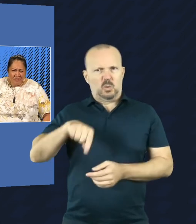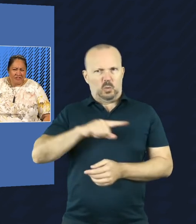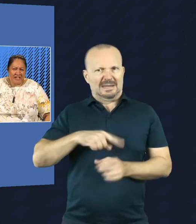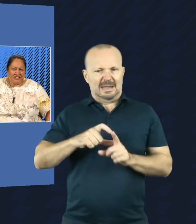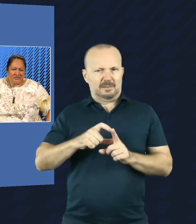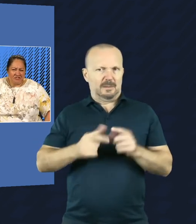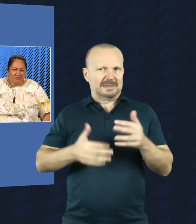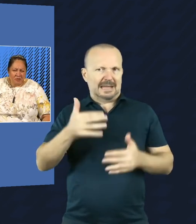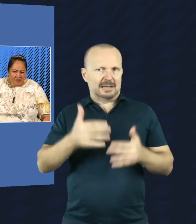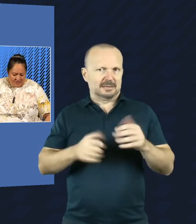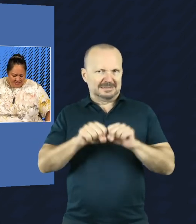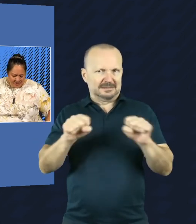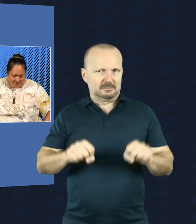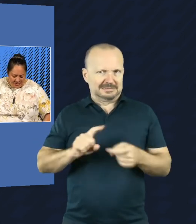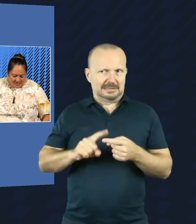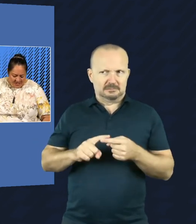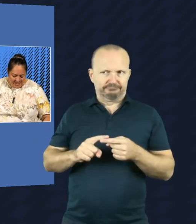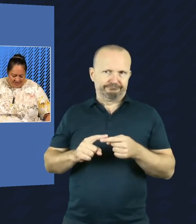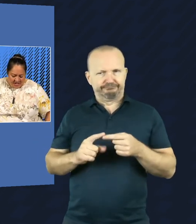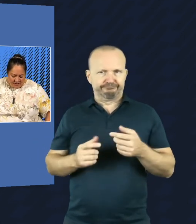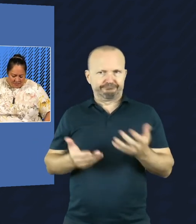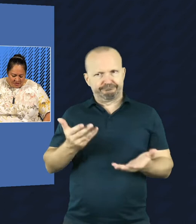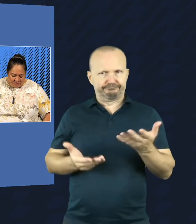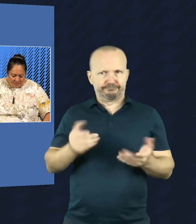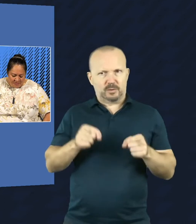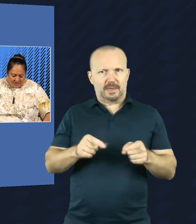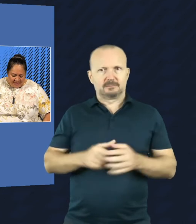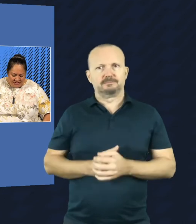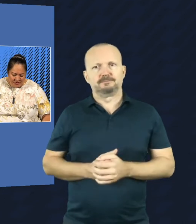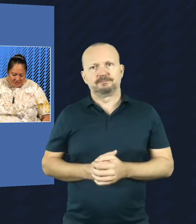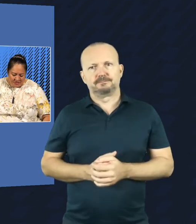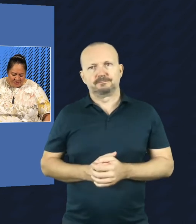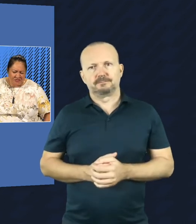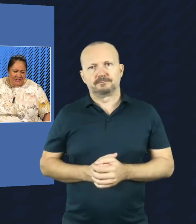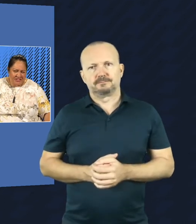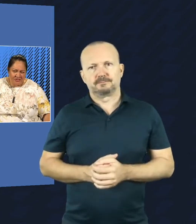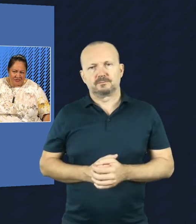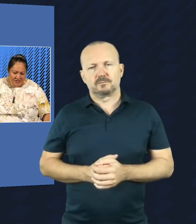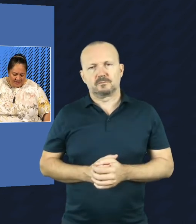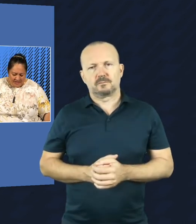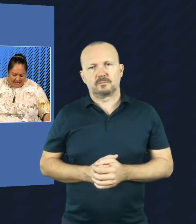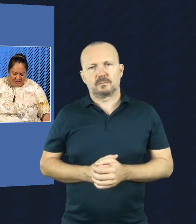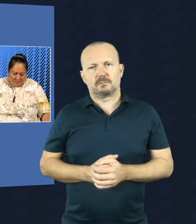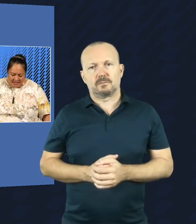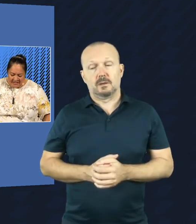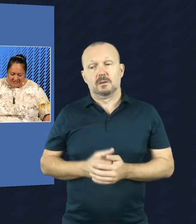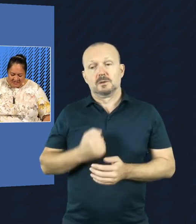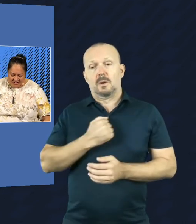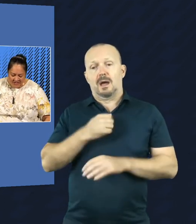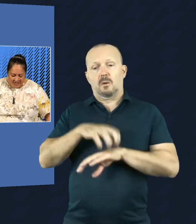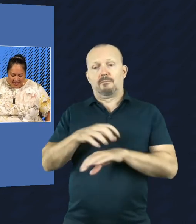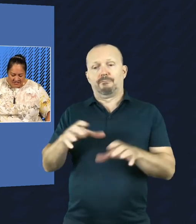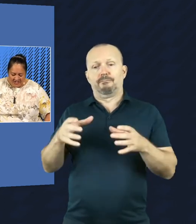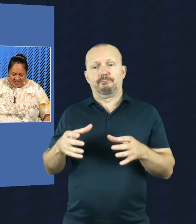And Māori data is very important in the sense that the collection of it, good collection of it, can impact